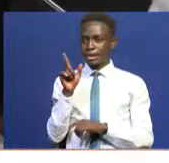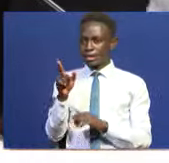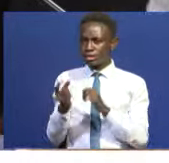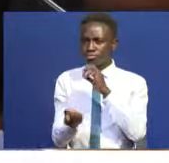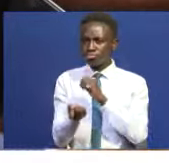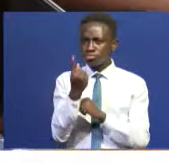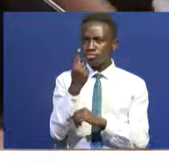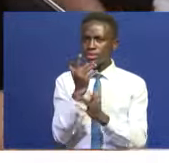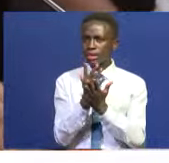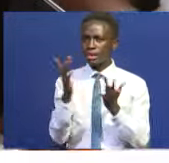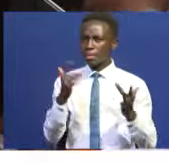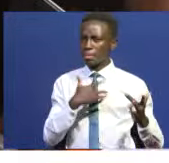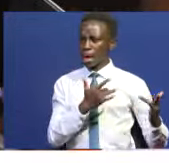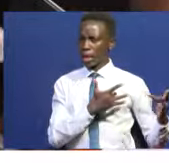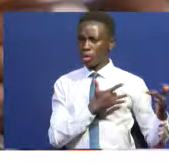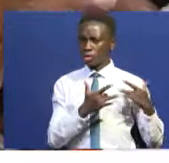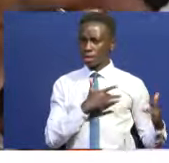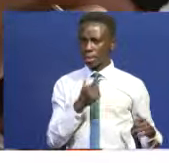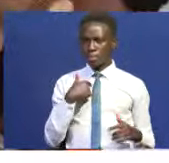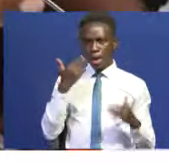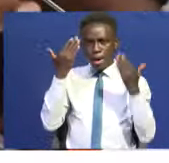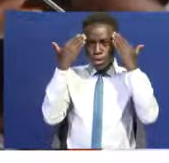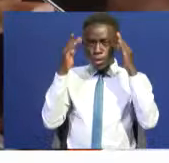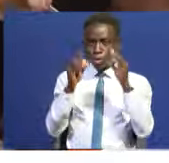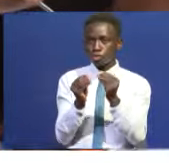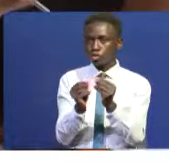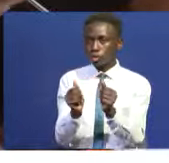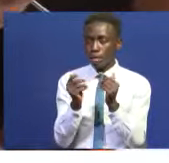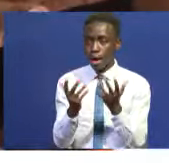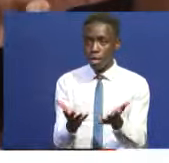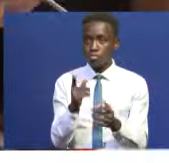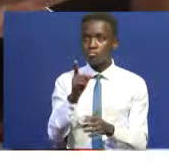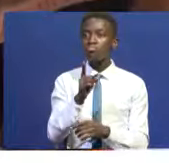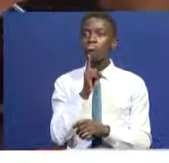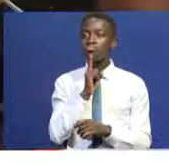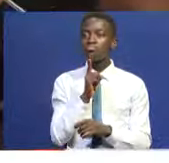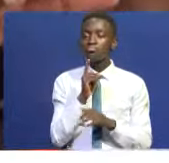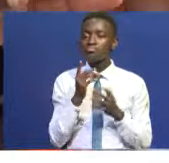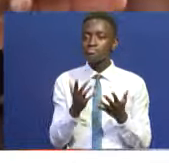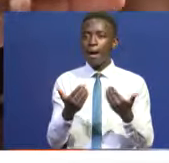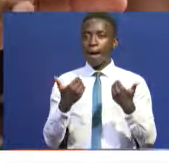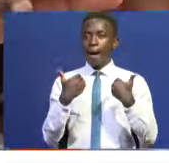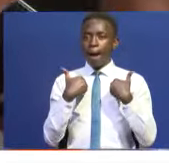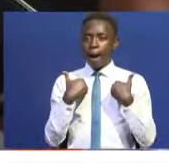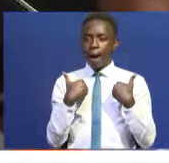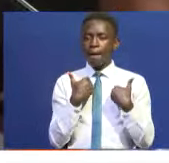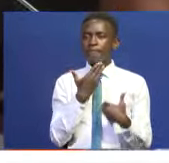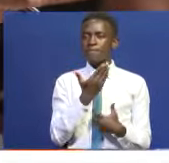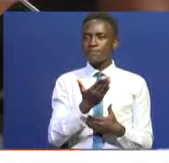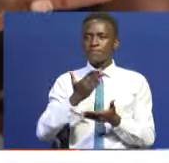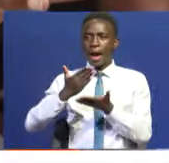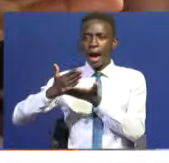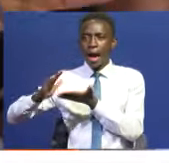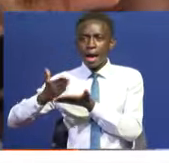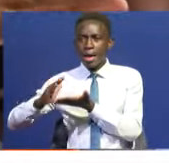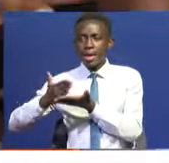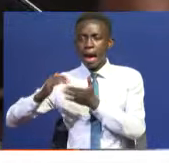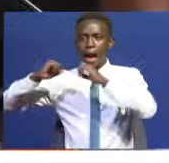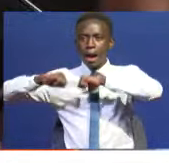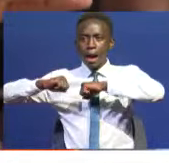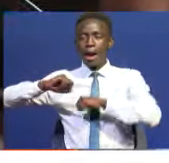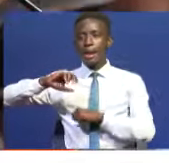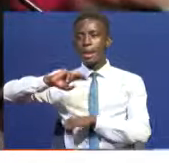and legal. I don't know how you're going to deal with this matter, where you say there are existing lease agreements between Narok County